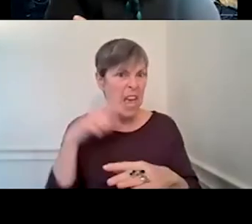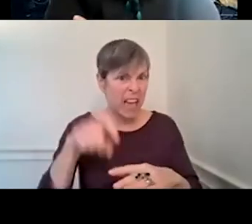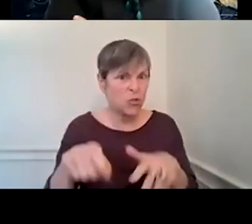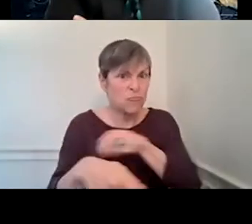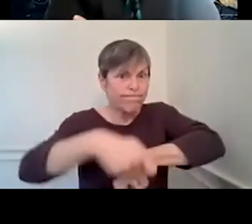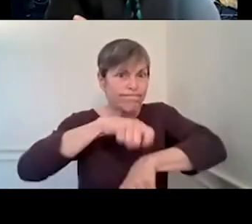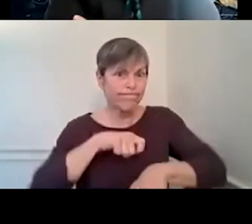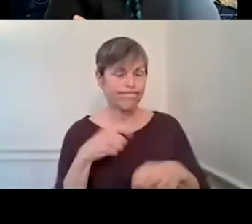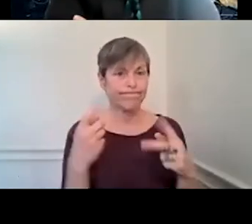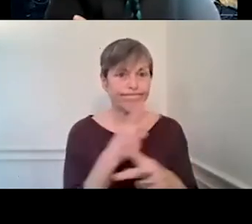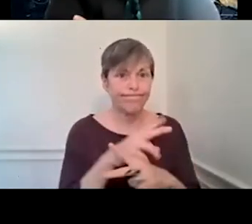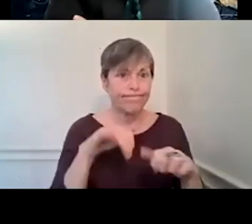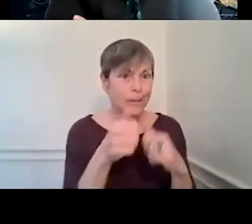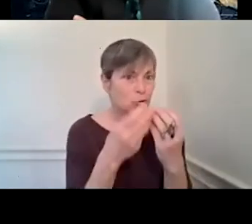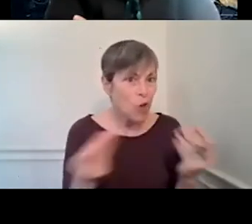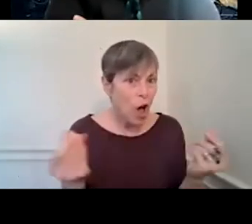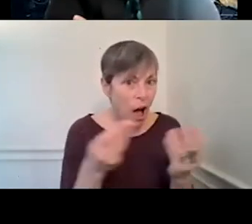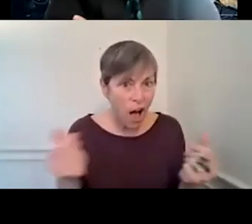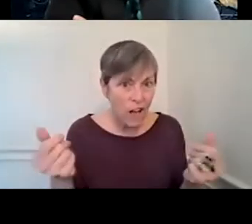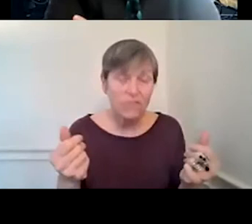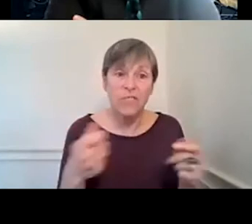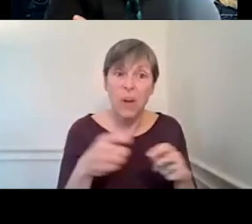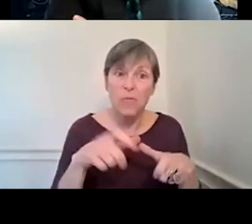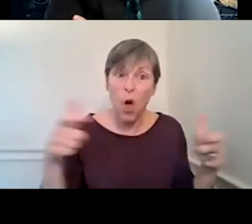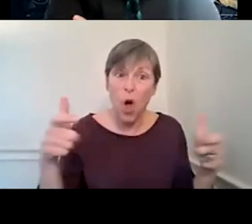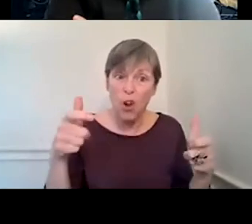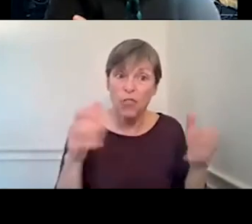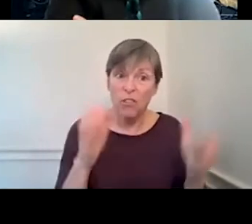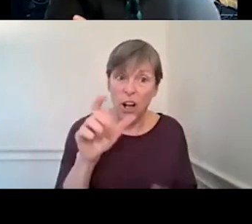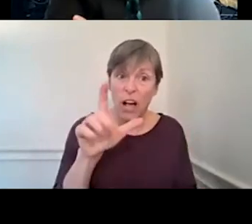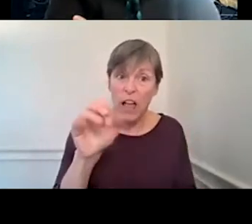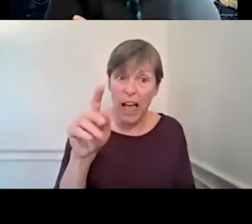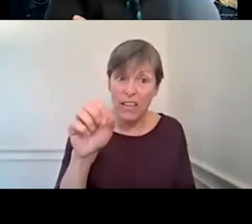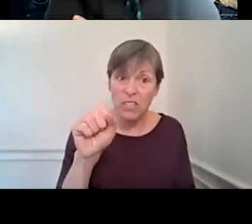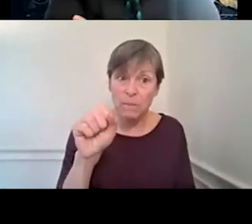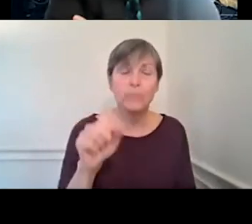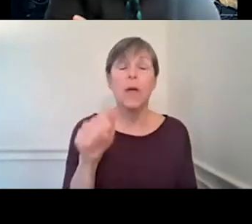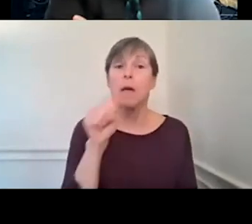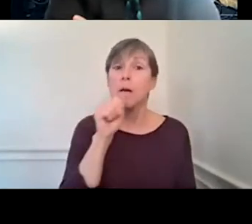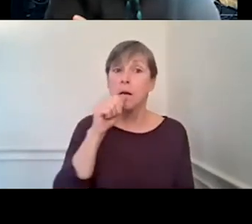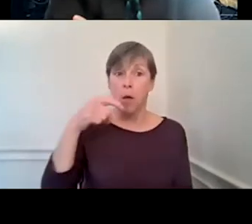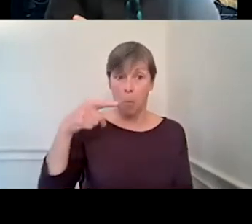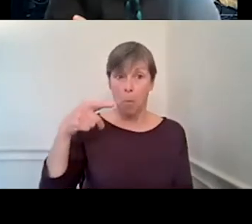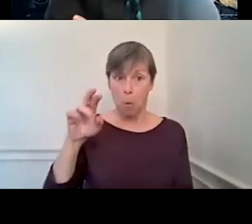had. On the private side, which I spent quite a bit of time